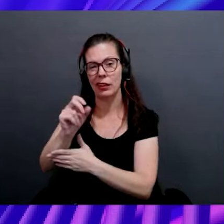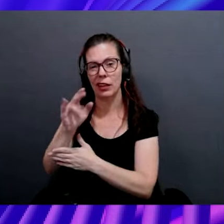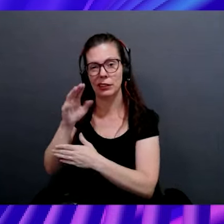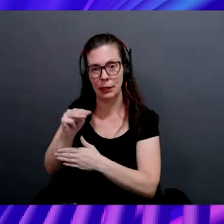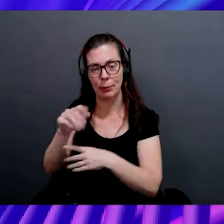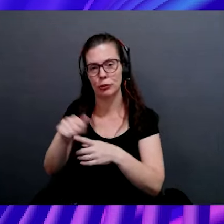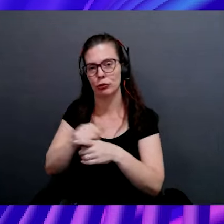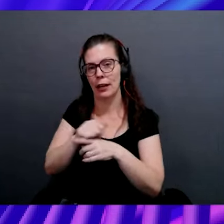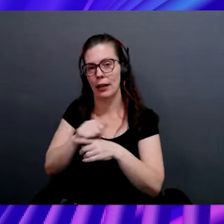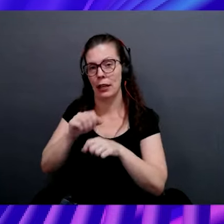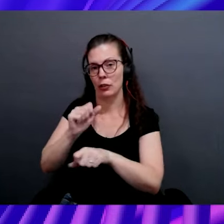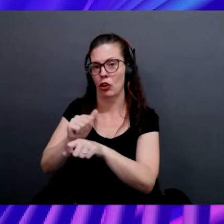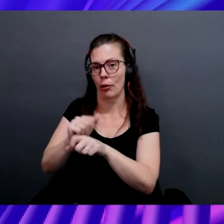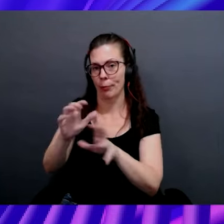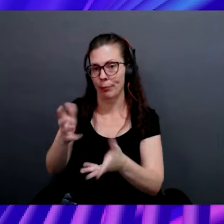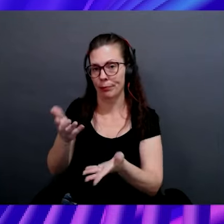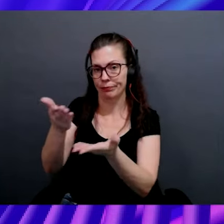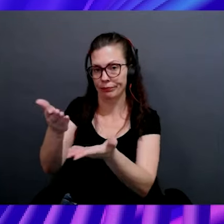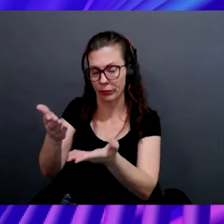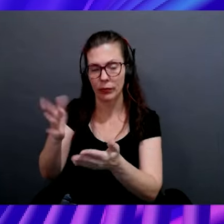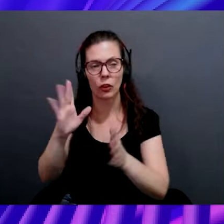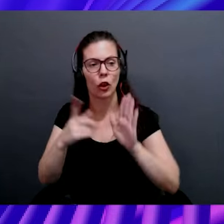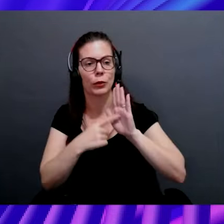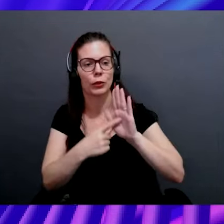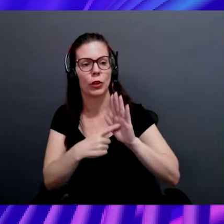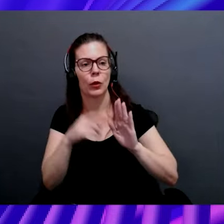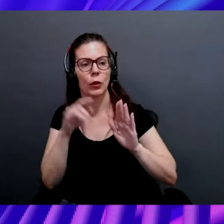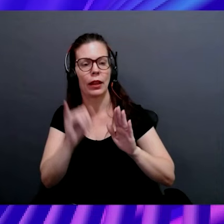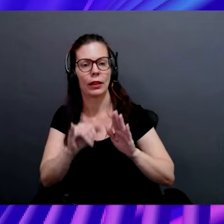I'm just going to show what this job